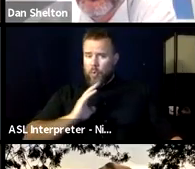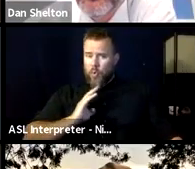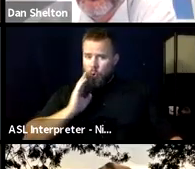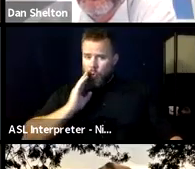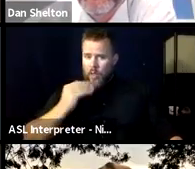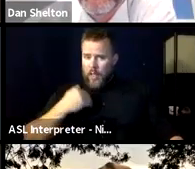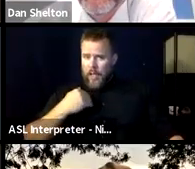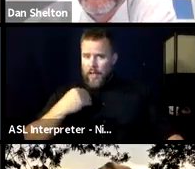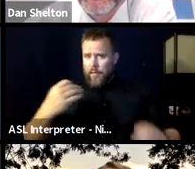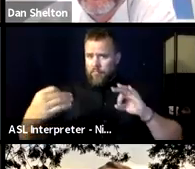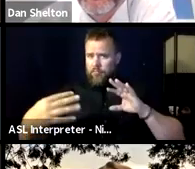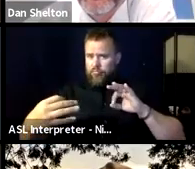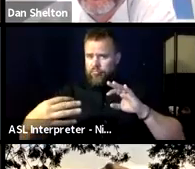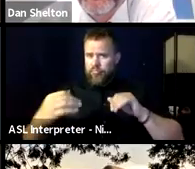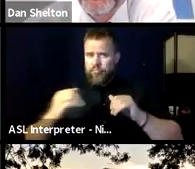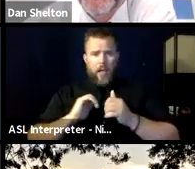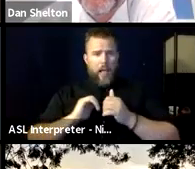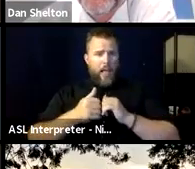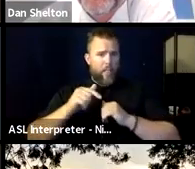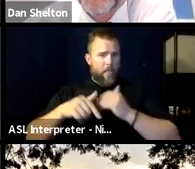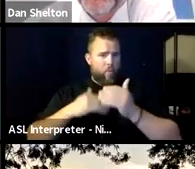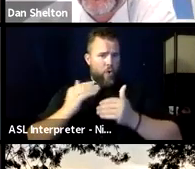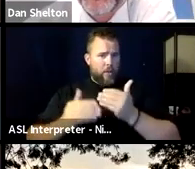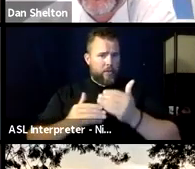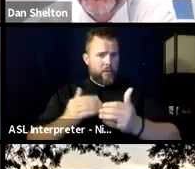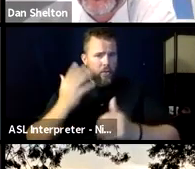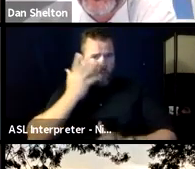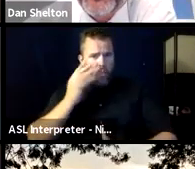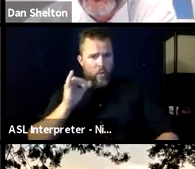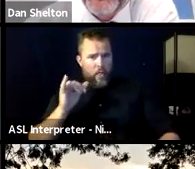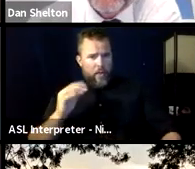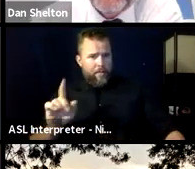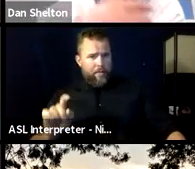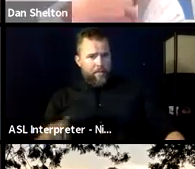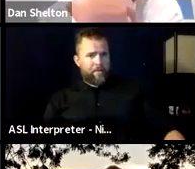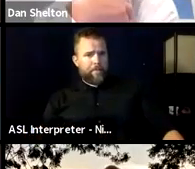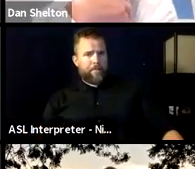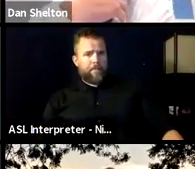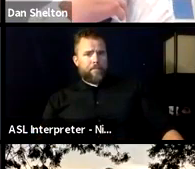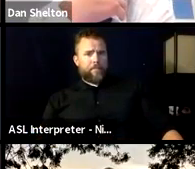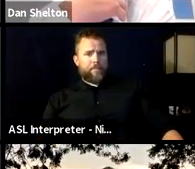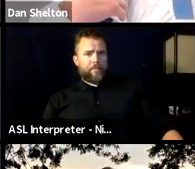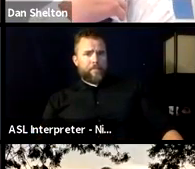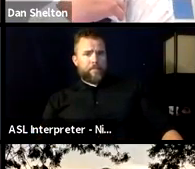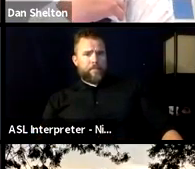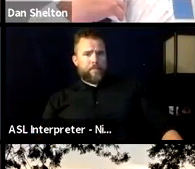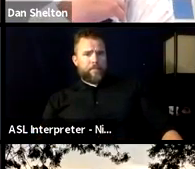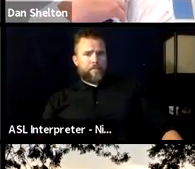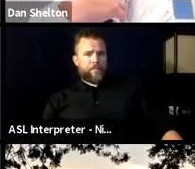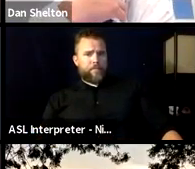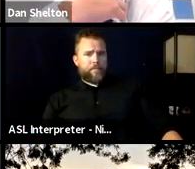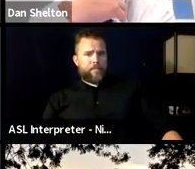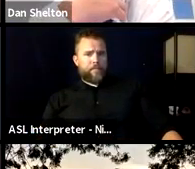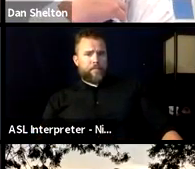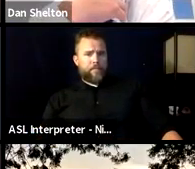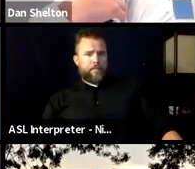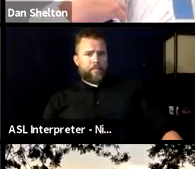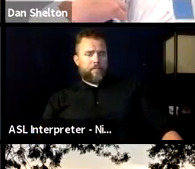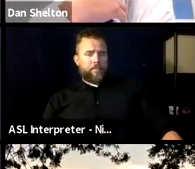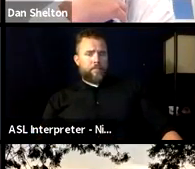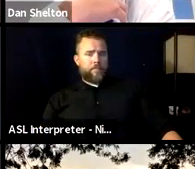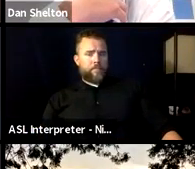we understand how things are going, if any changes need to be made to the plan, rather than we don't hear anything until here's